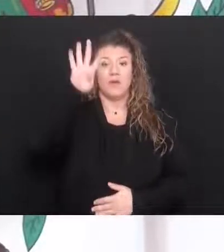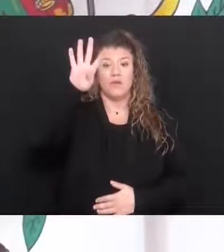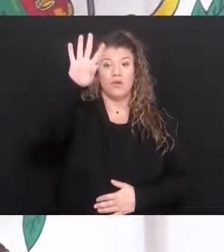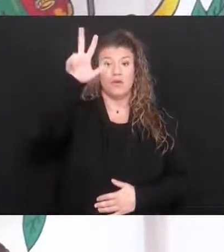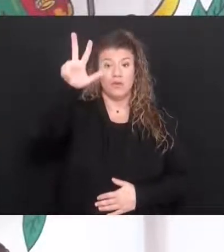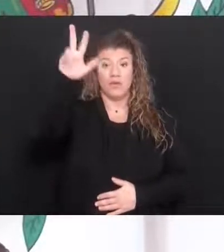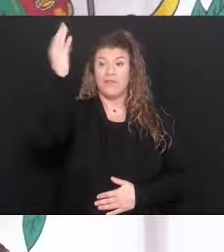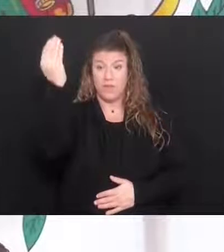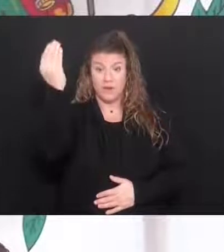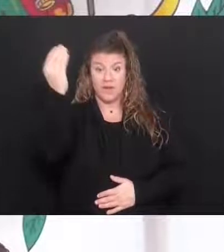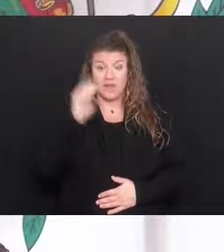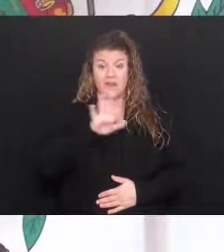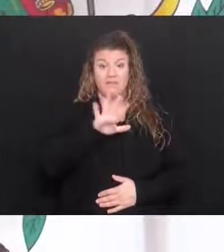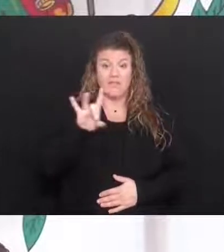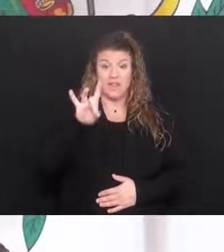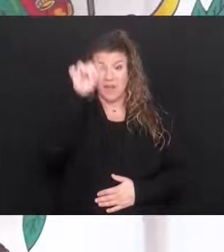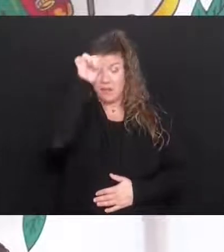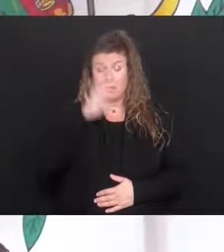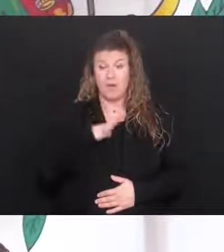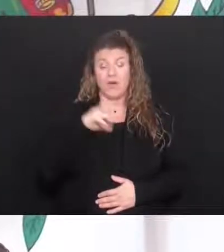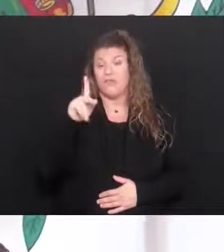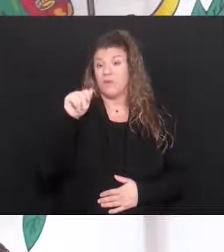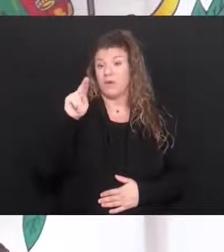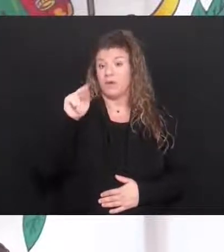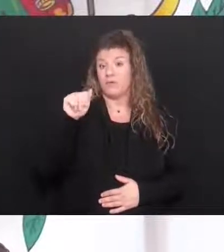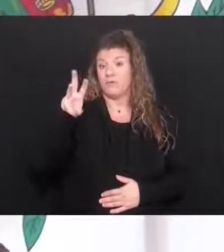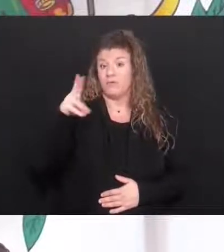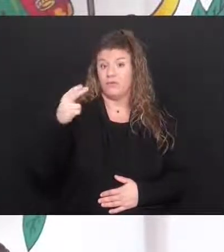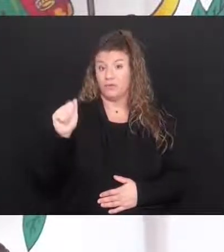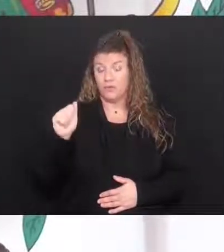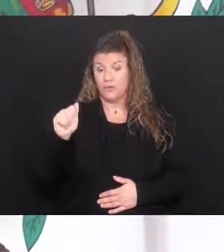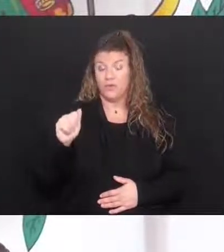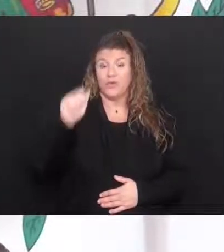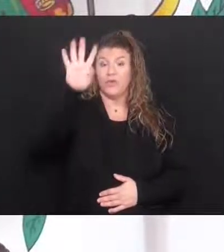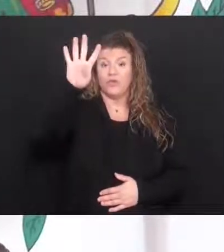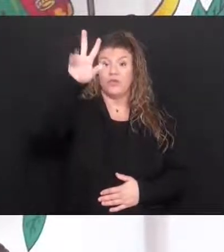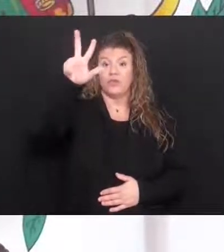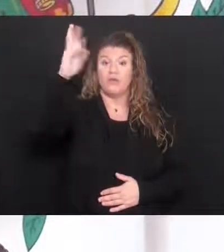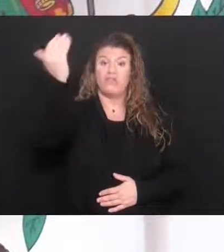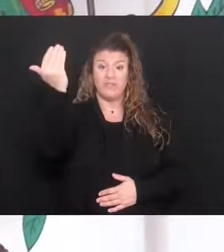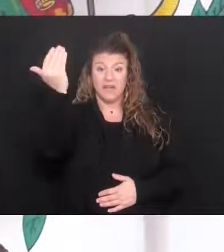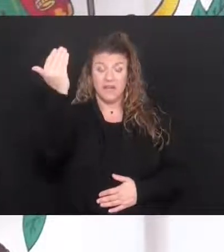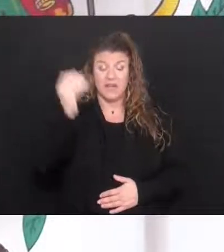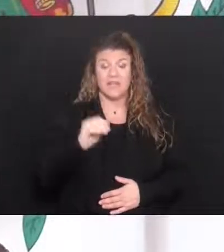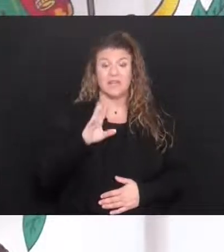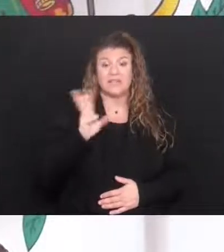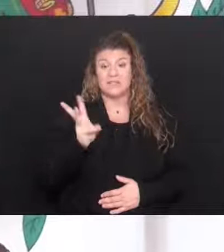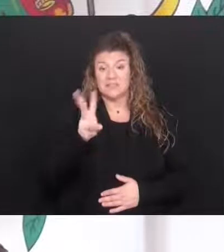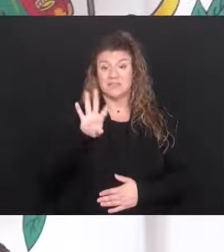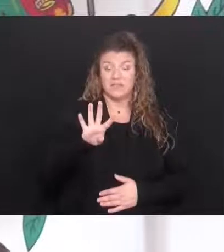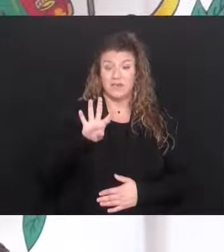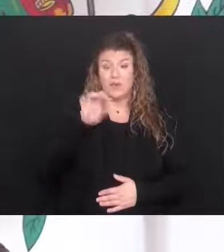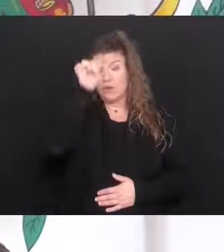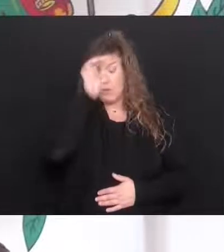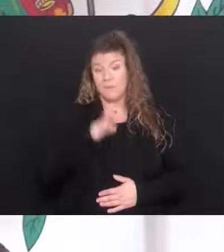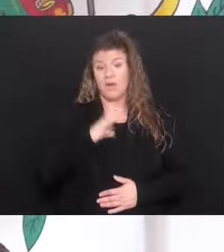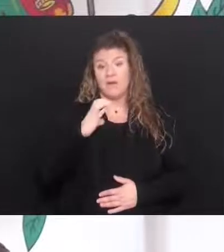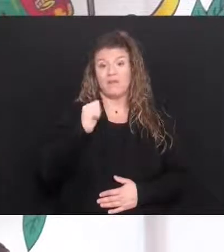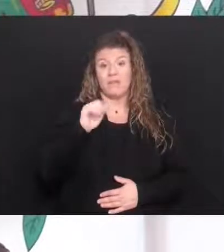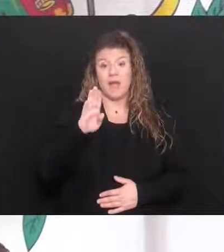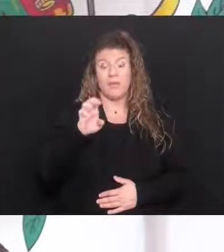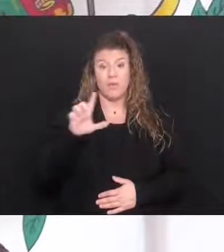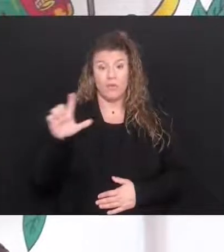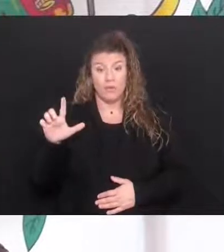4,314th death is a 58-year-old male from Kanawha County. The 4,315th death is a 64-year-old male from Cabell